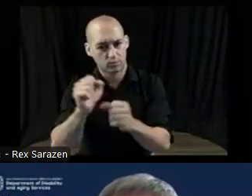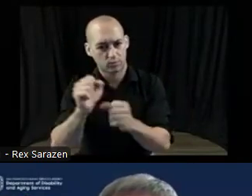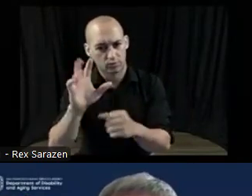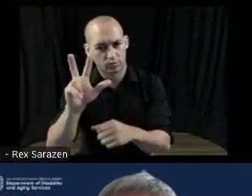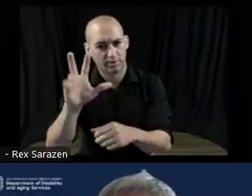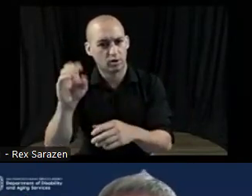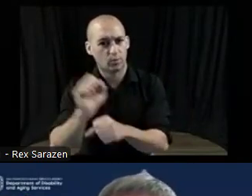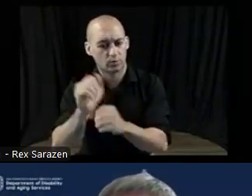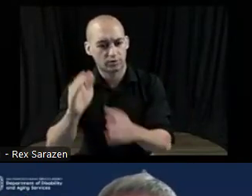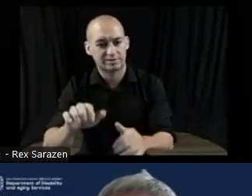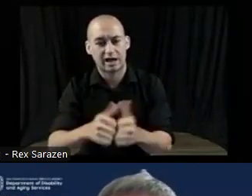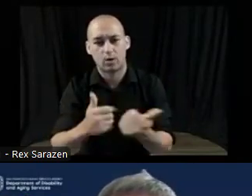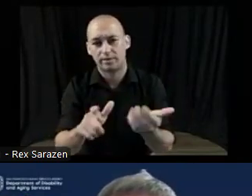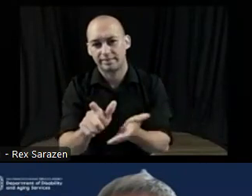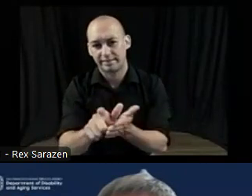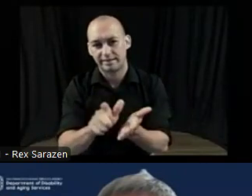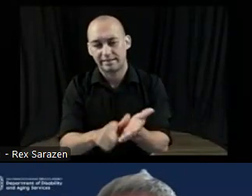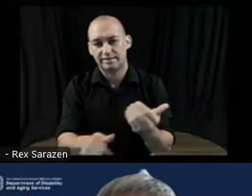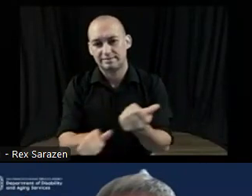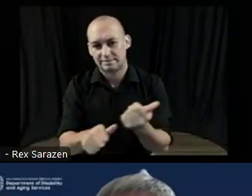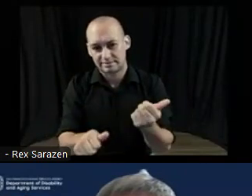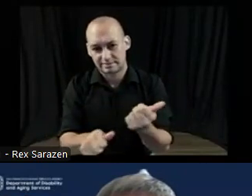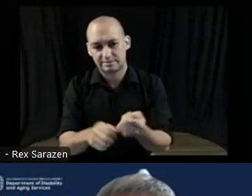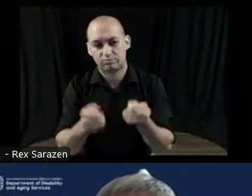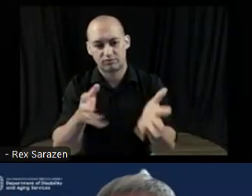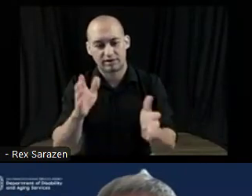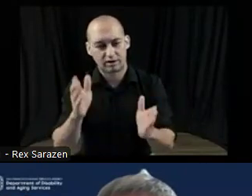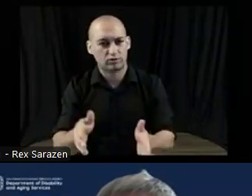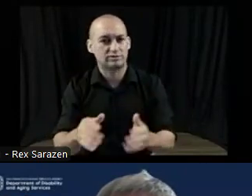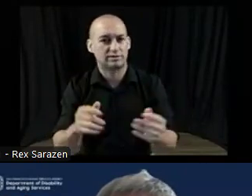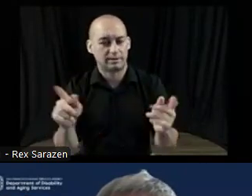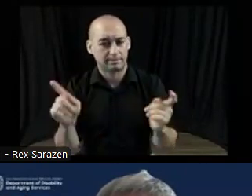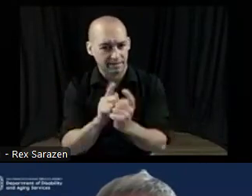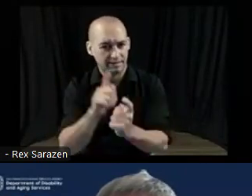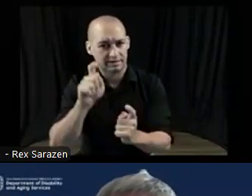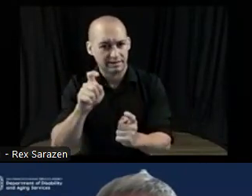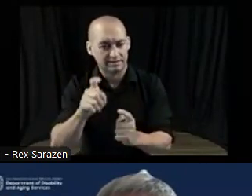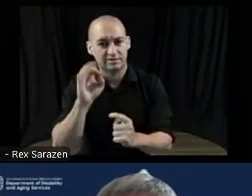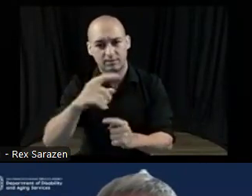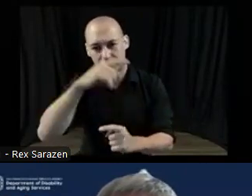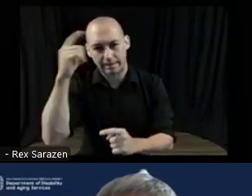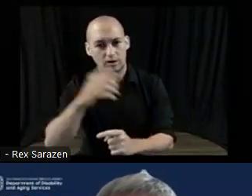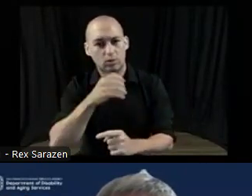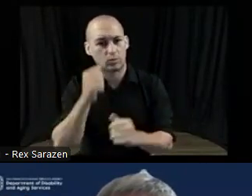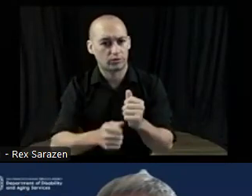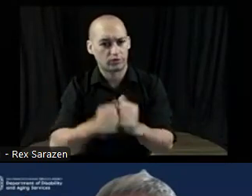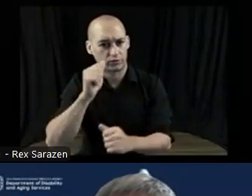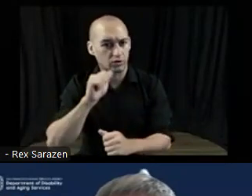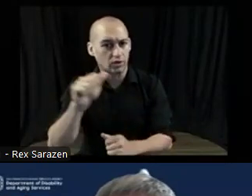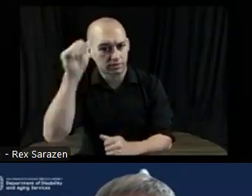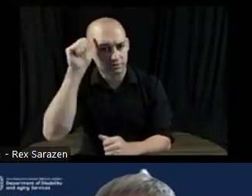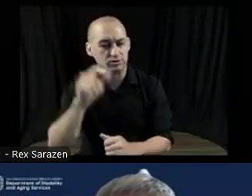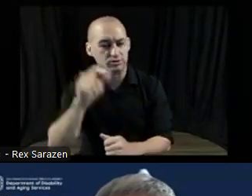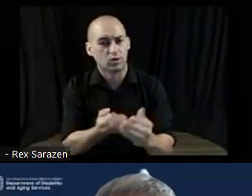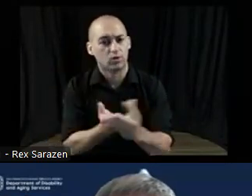Assistance Providers Better Meet the Needs of Black Older Adults? So we really go through all of the ways